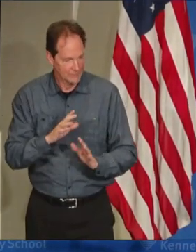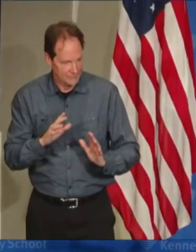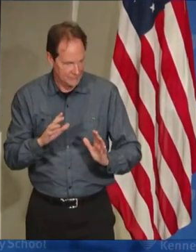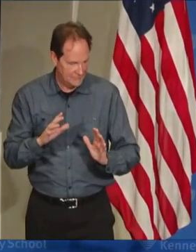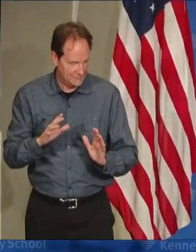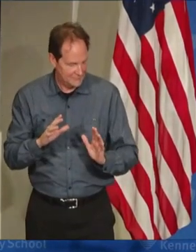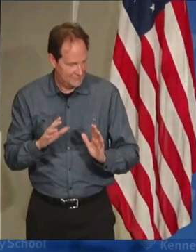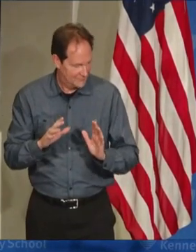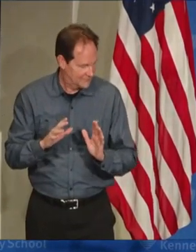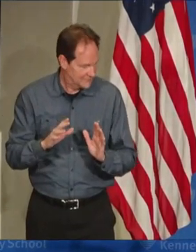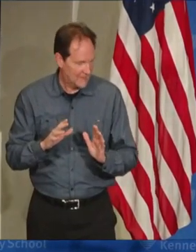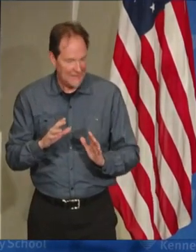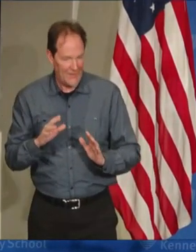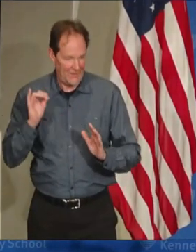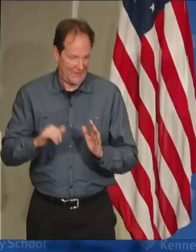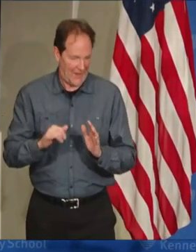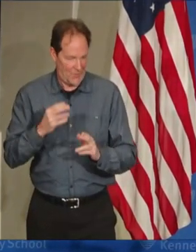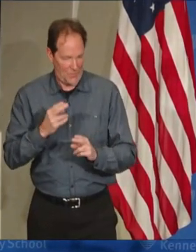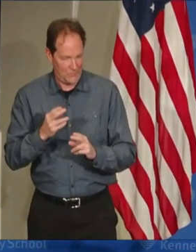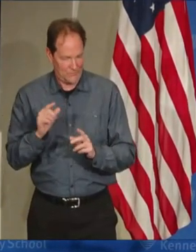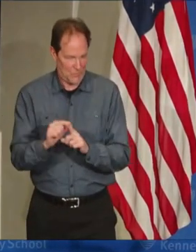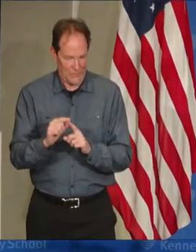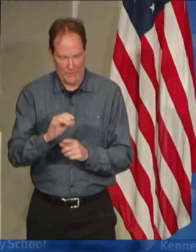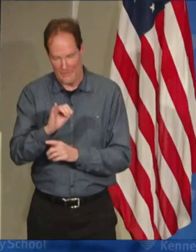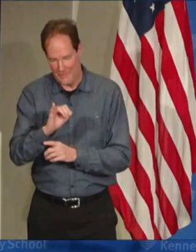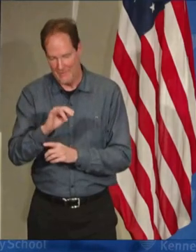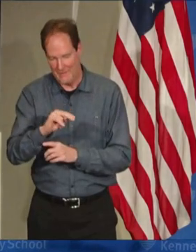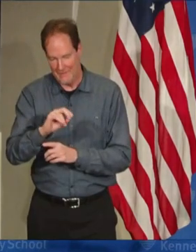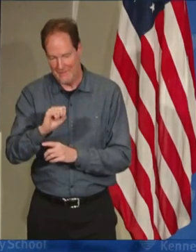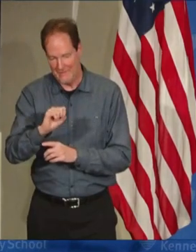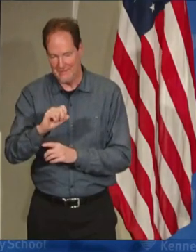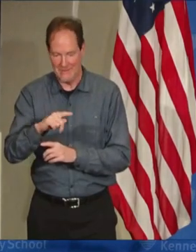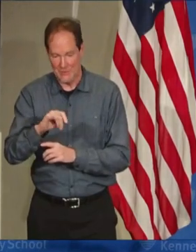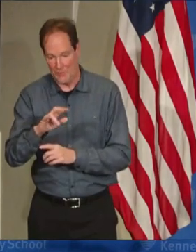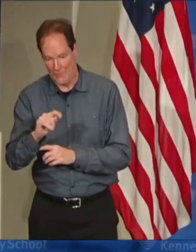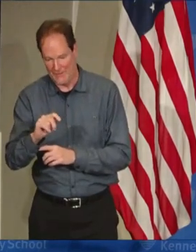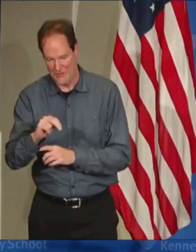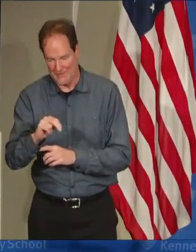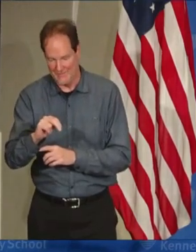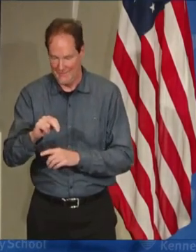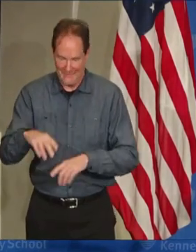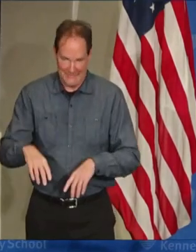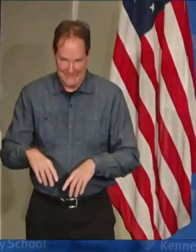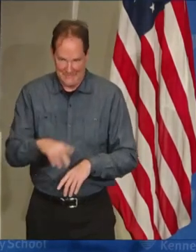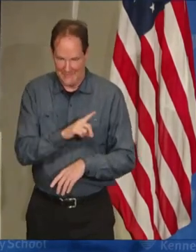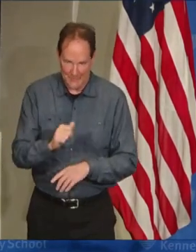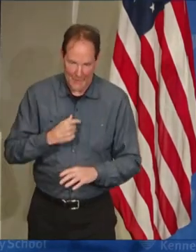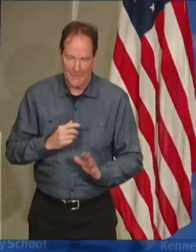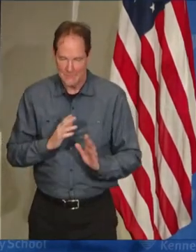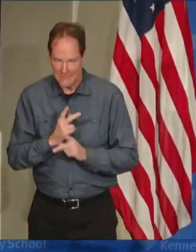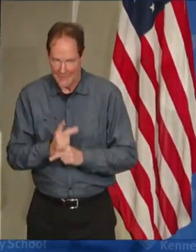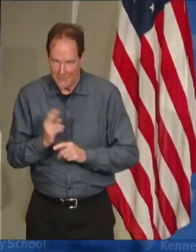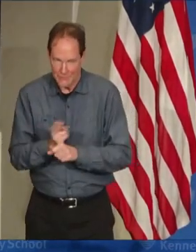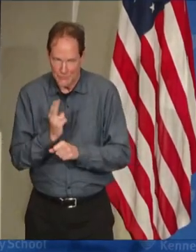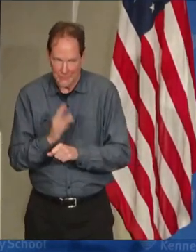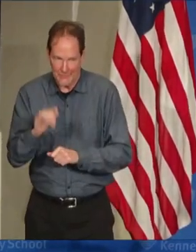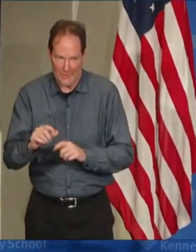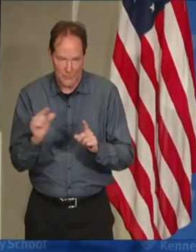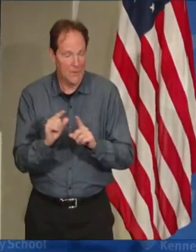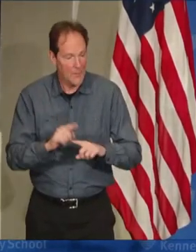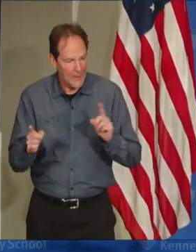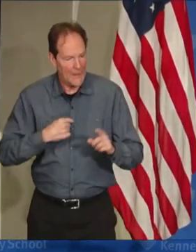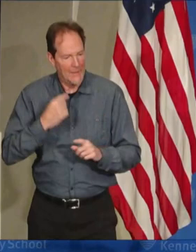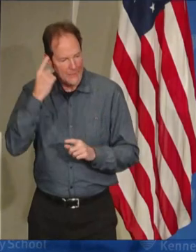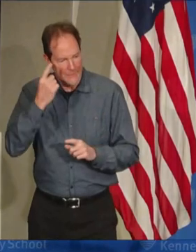We are hesitant about using the word inspiration and disability, but so I'm saying it with caution. But I think in reality, it's